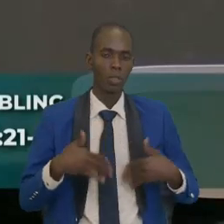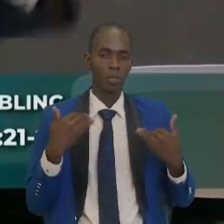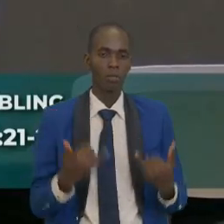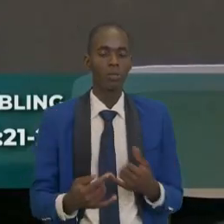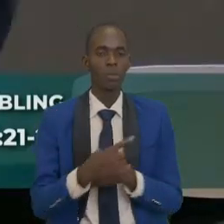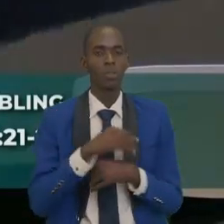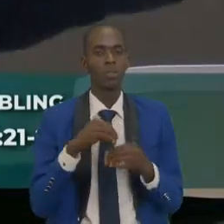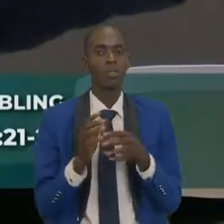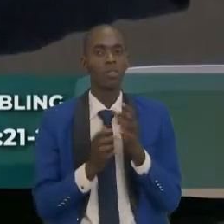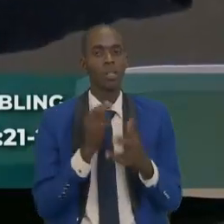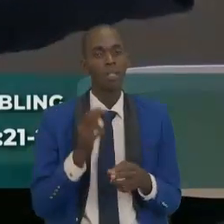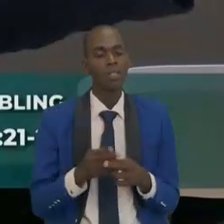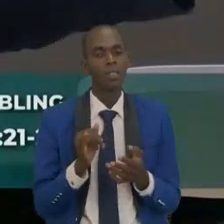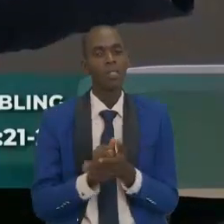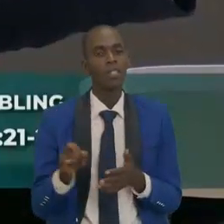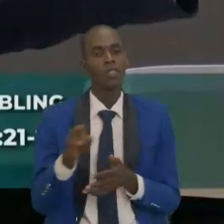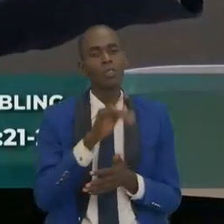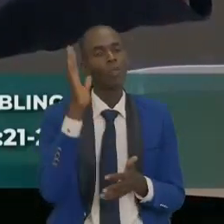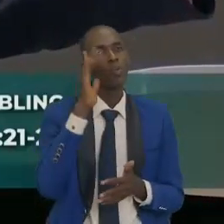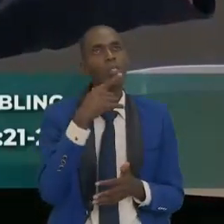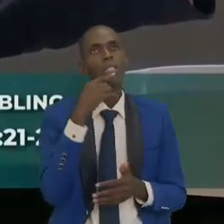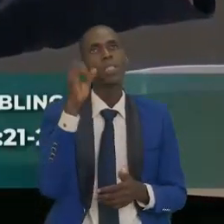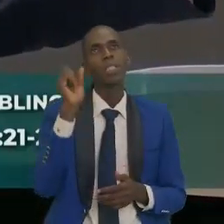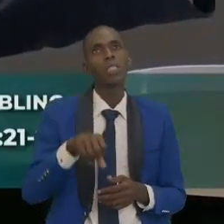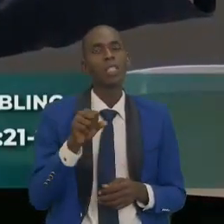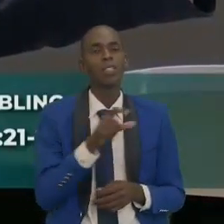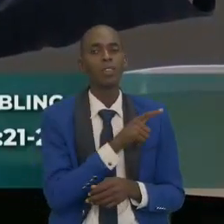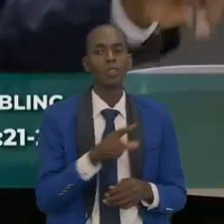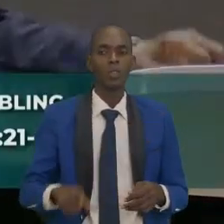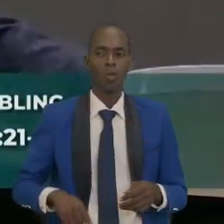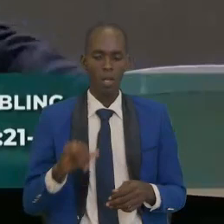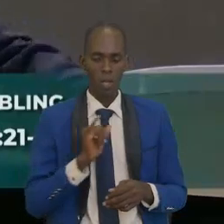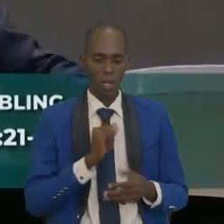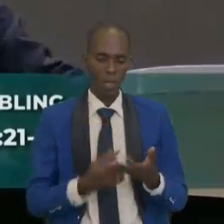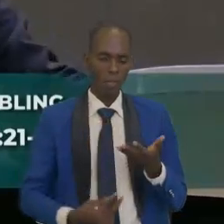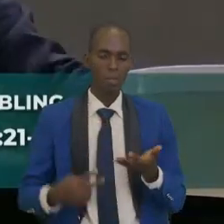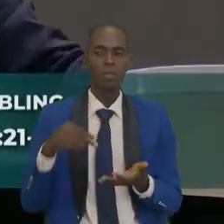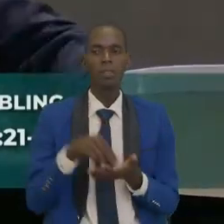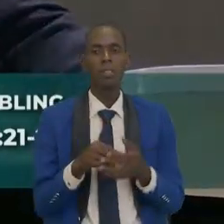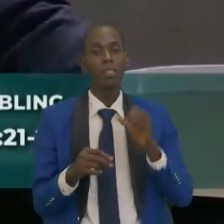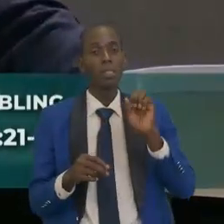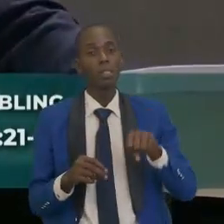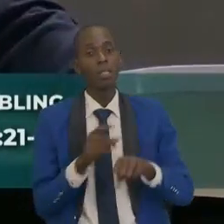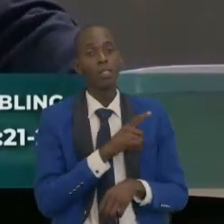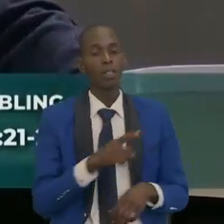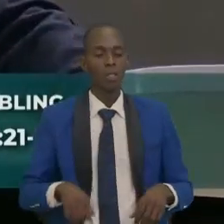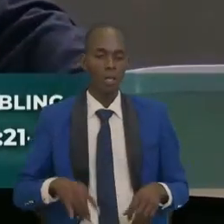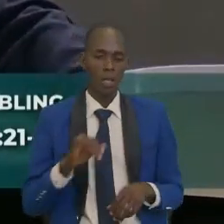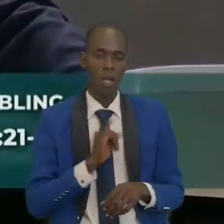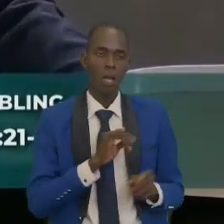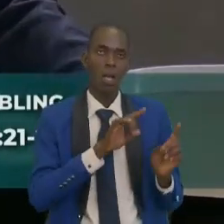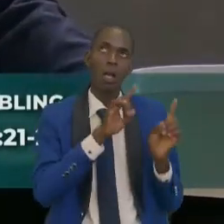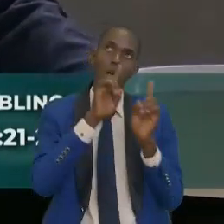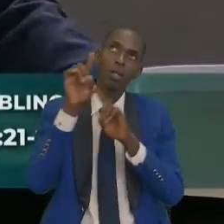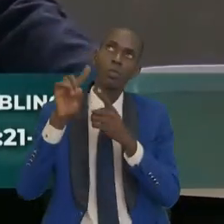that to say yes Lord I arise yes Lord I come